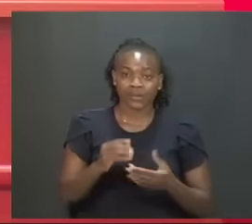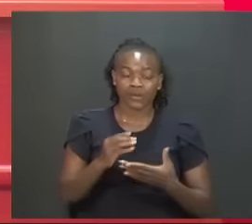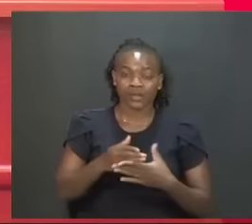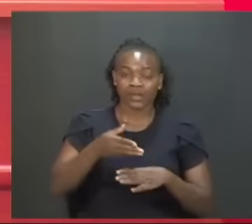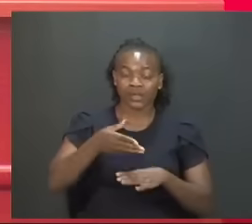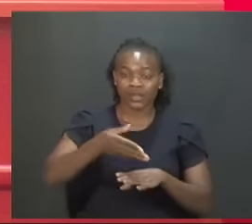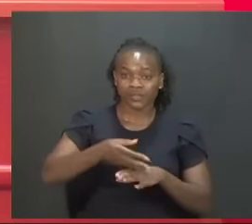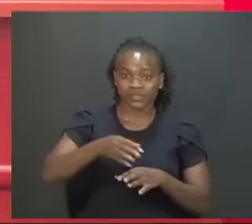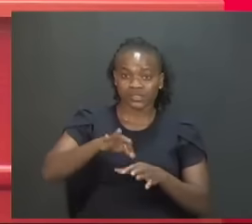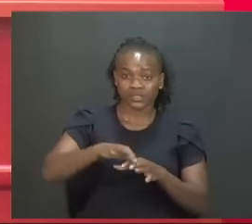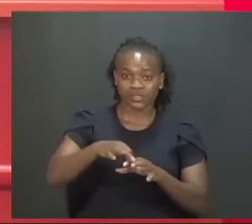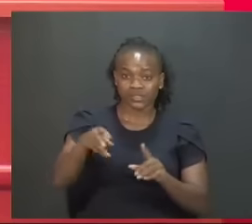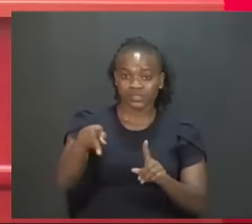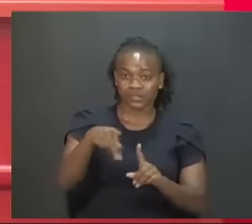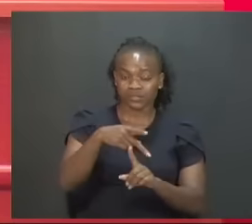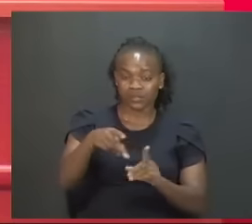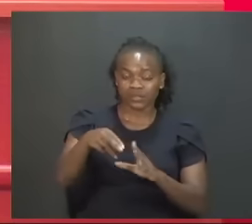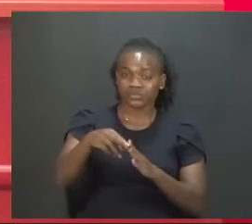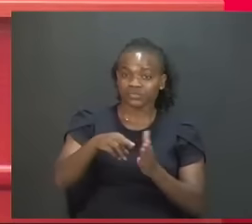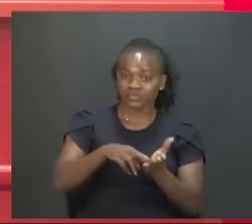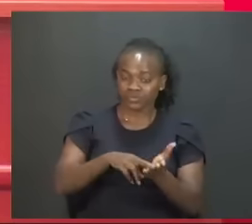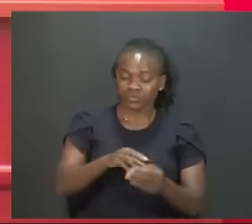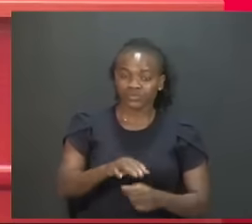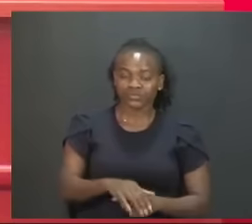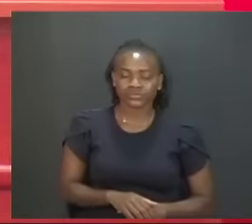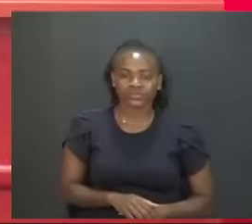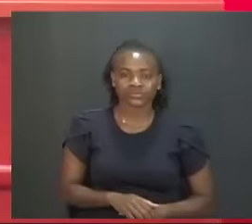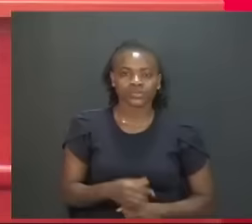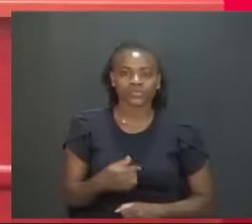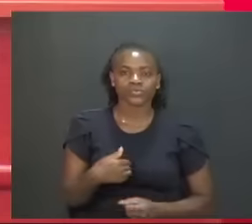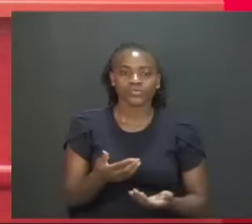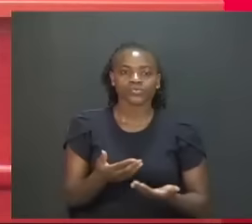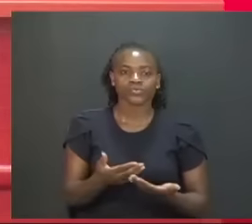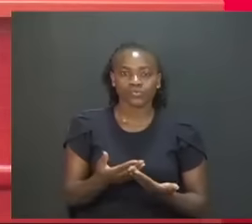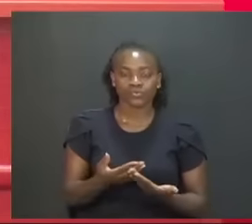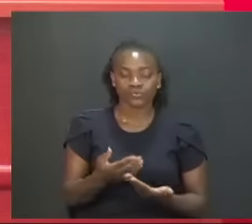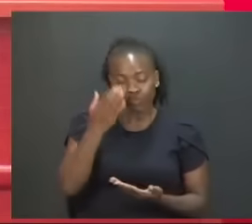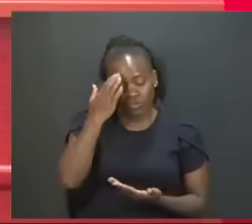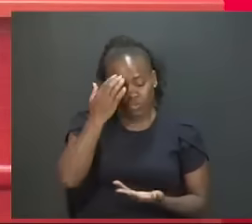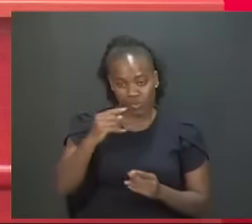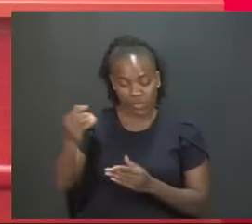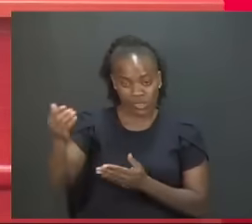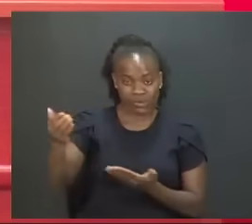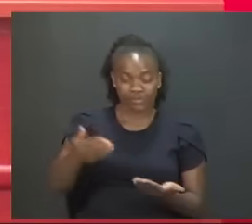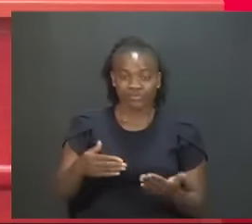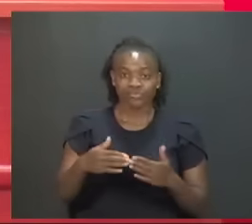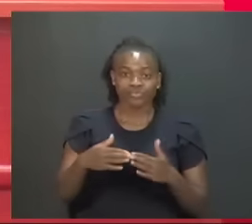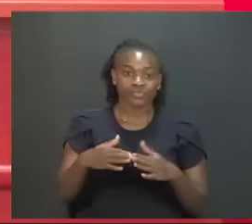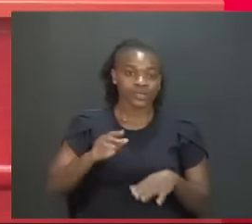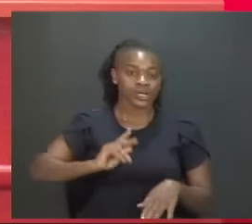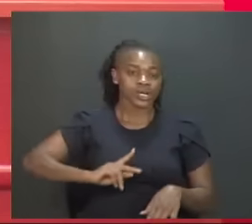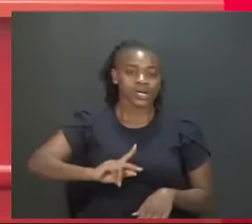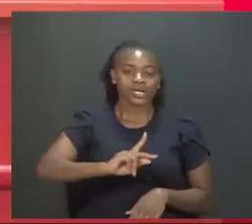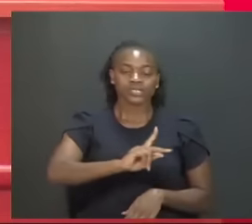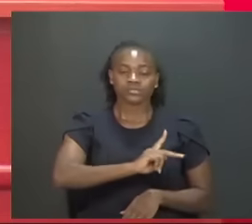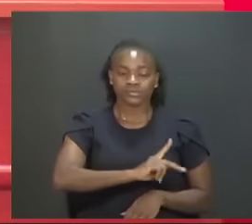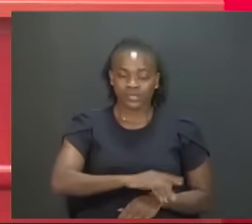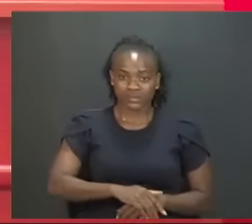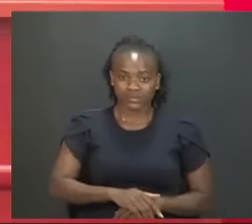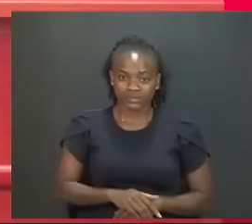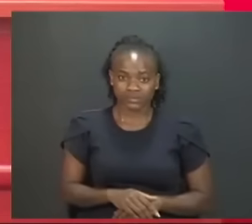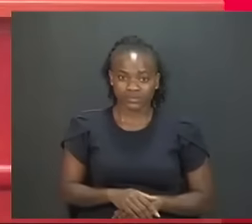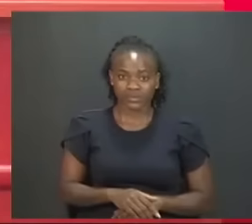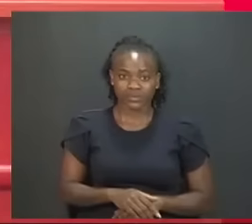violence report. Mr. Speaker, we would want to find out when it will be brought to the House to ascertain the fate